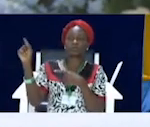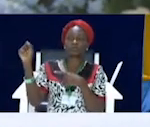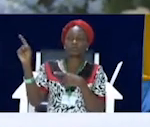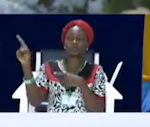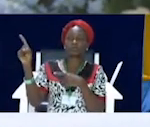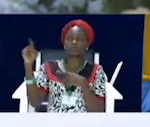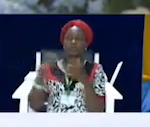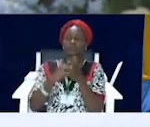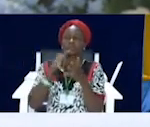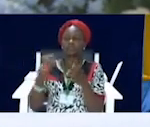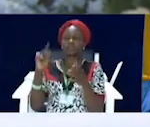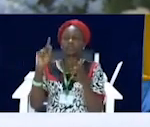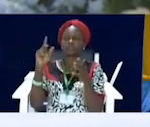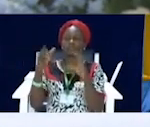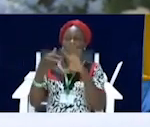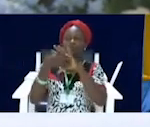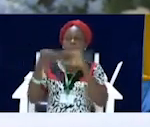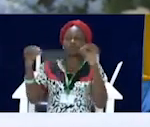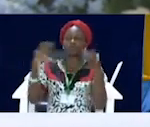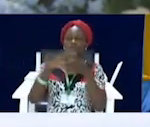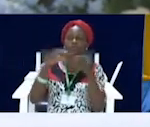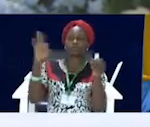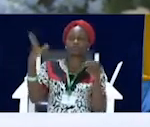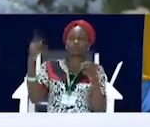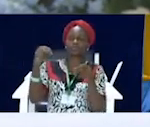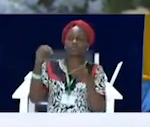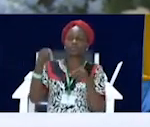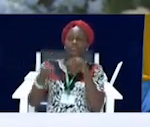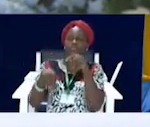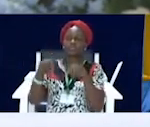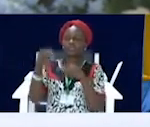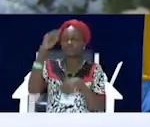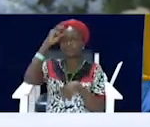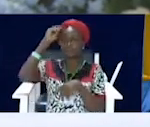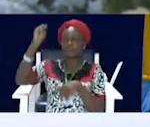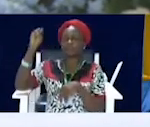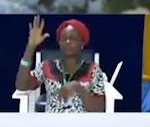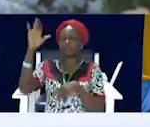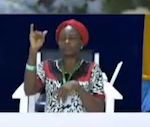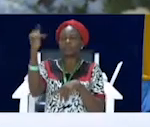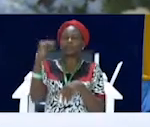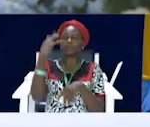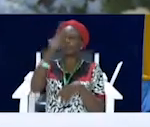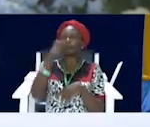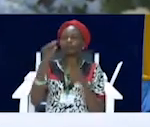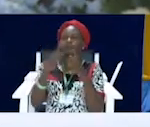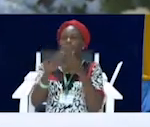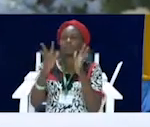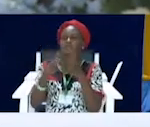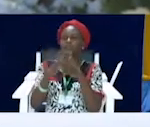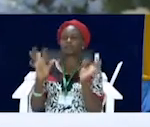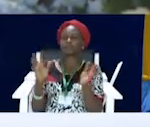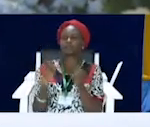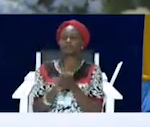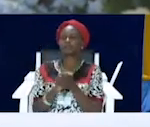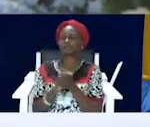It's the story of the lame man by the beautiful gate.